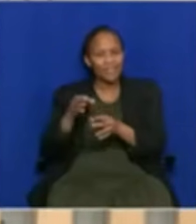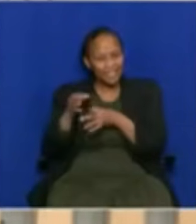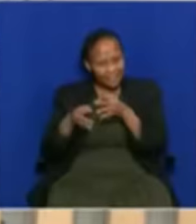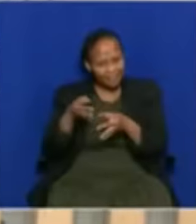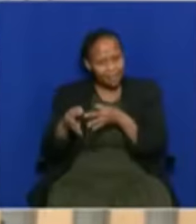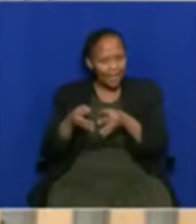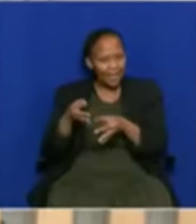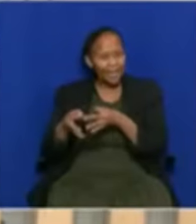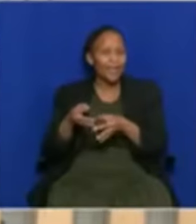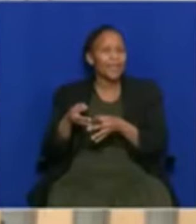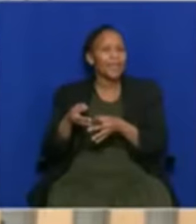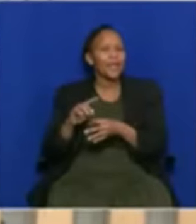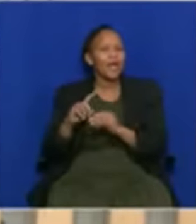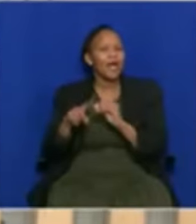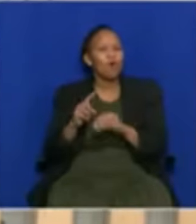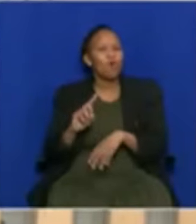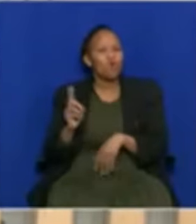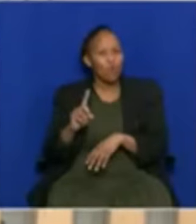At 3.1,